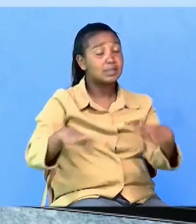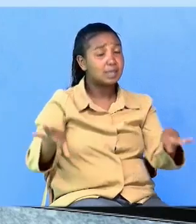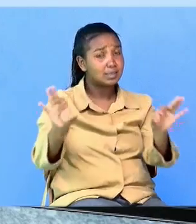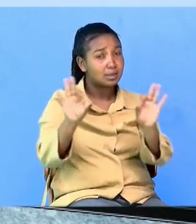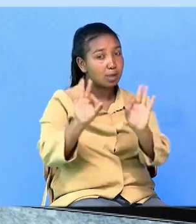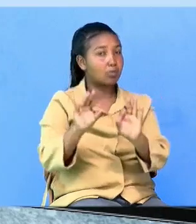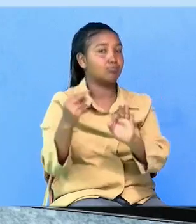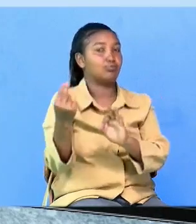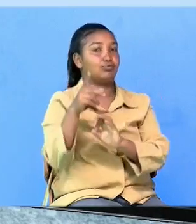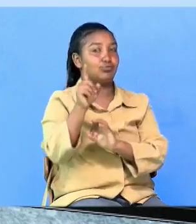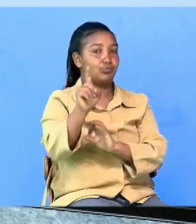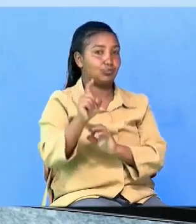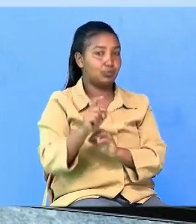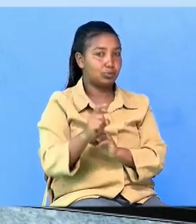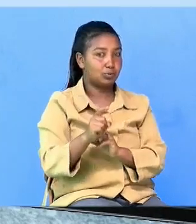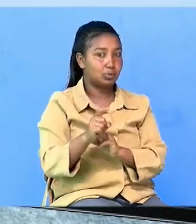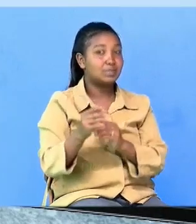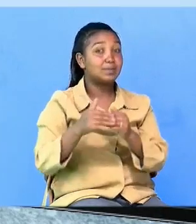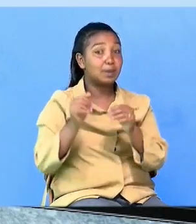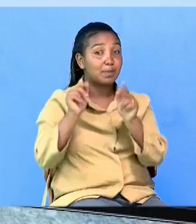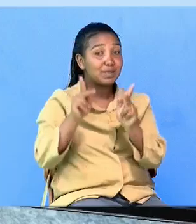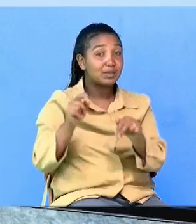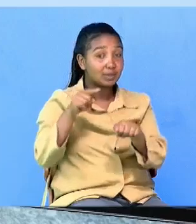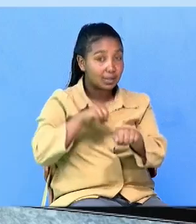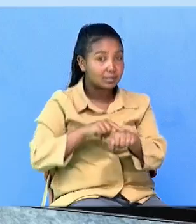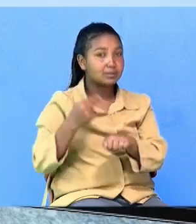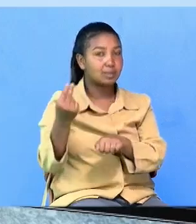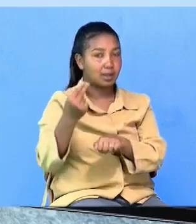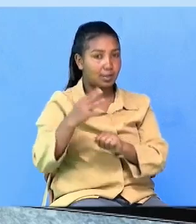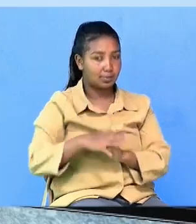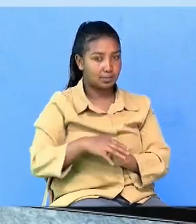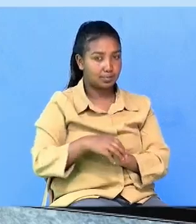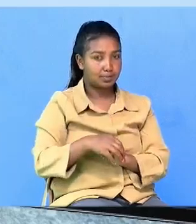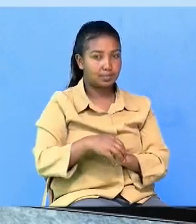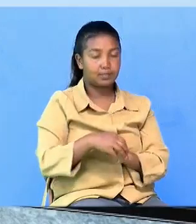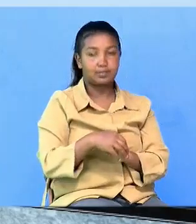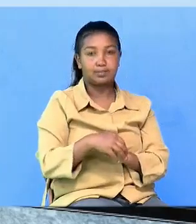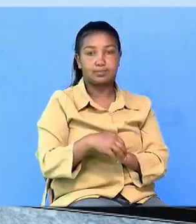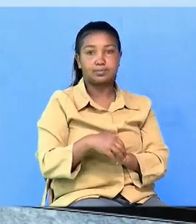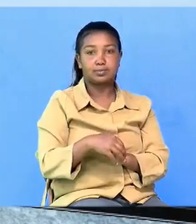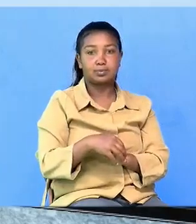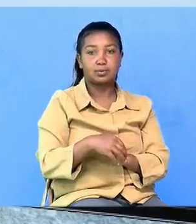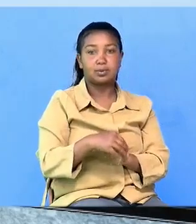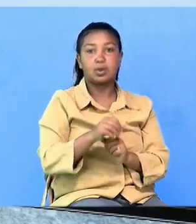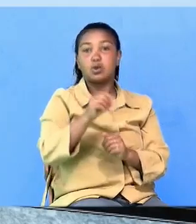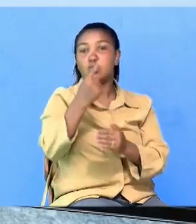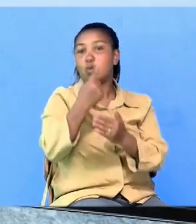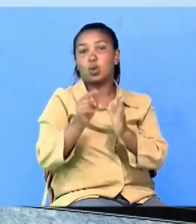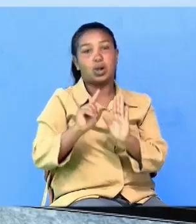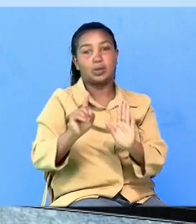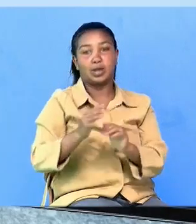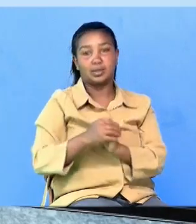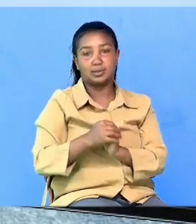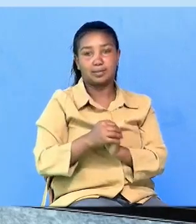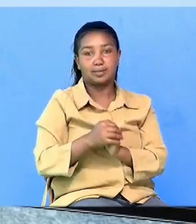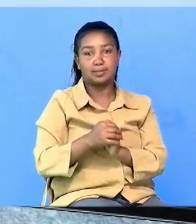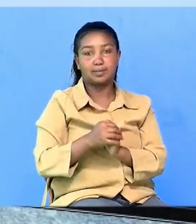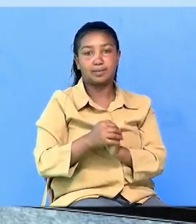necessary while we are using simple present tense in every context. It's not only that.